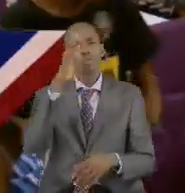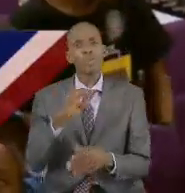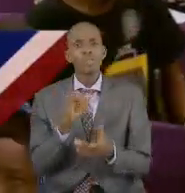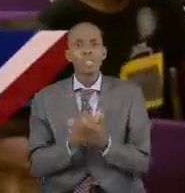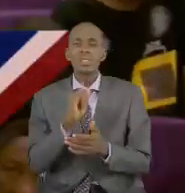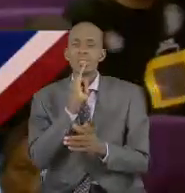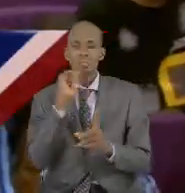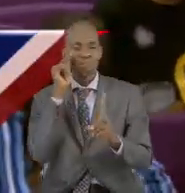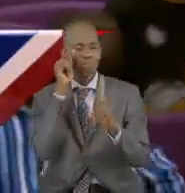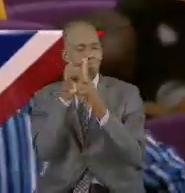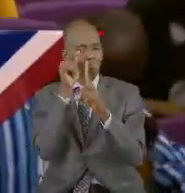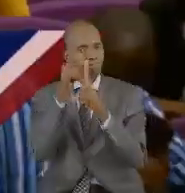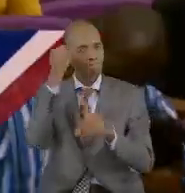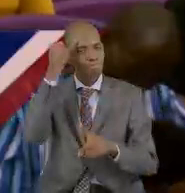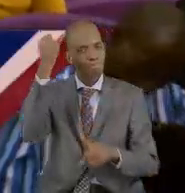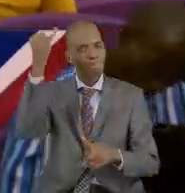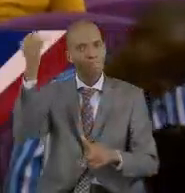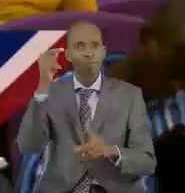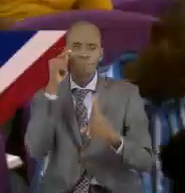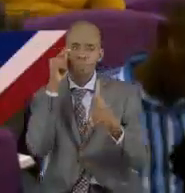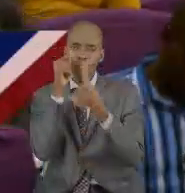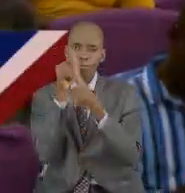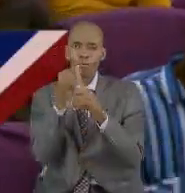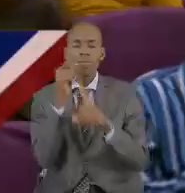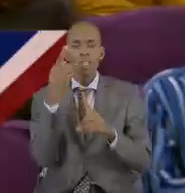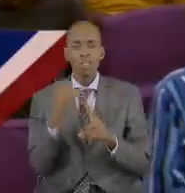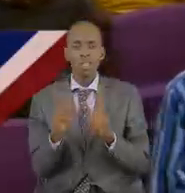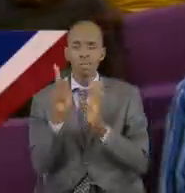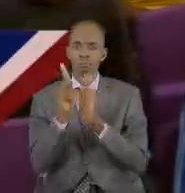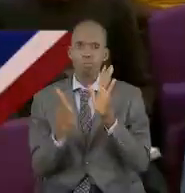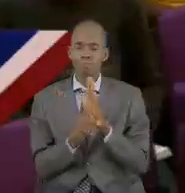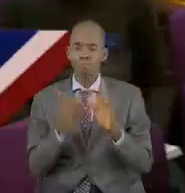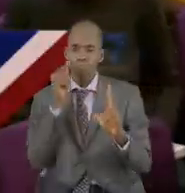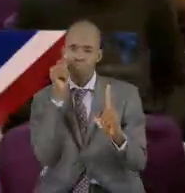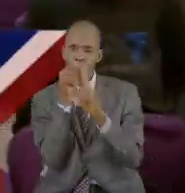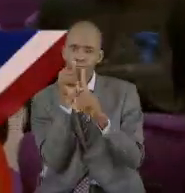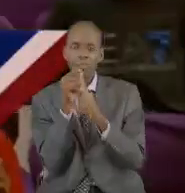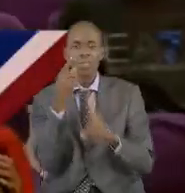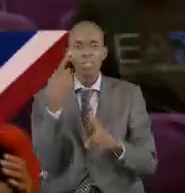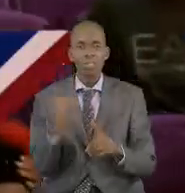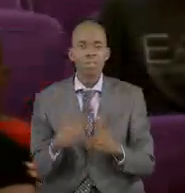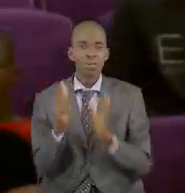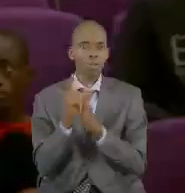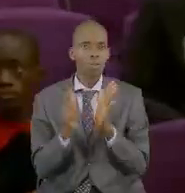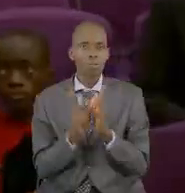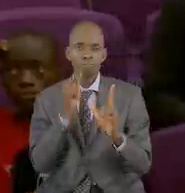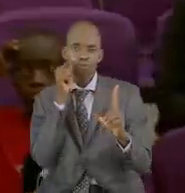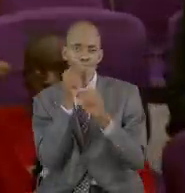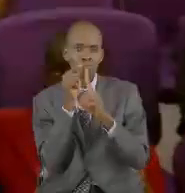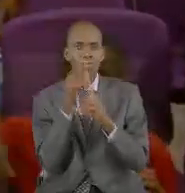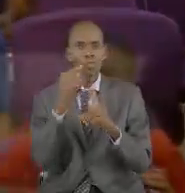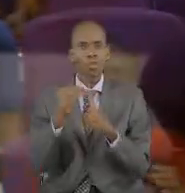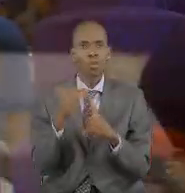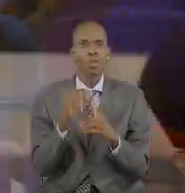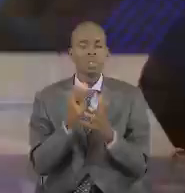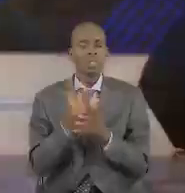the notion, that's exactly the principle, that's exactly the precept, that's exactly the word he had been